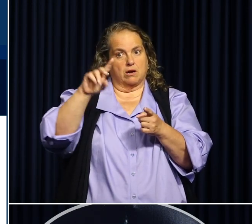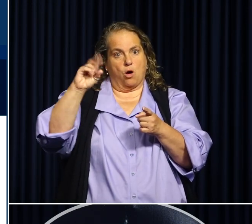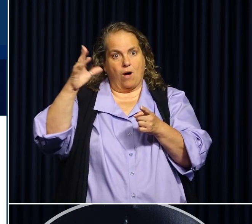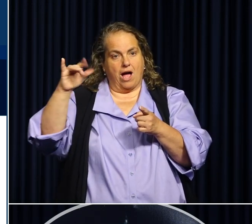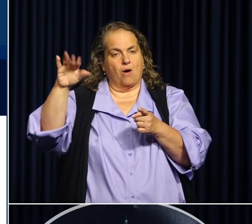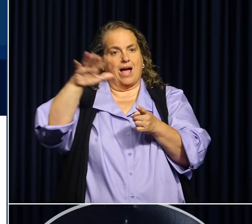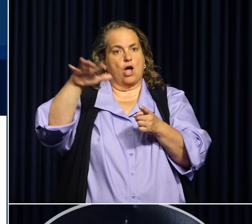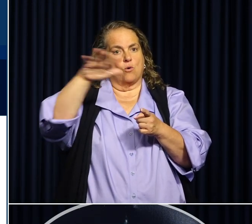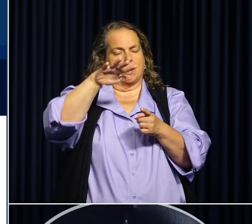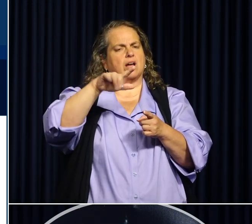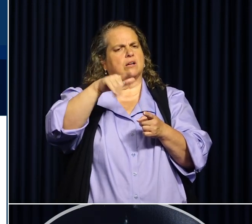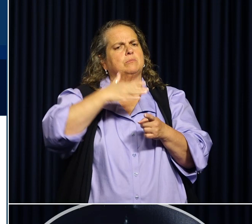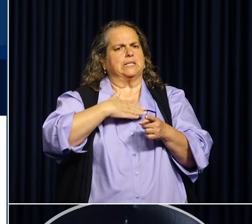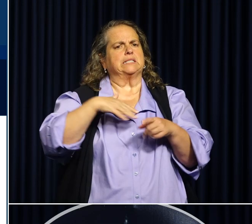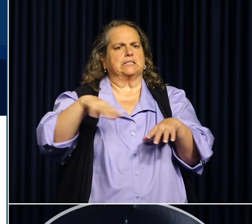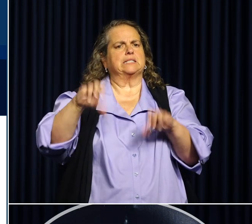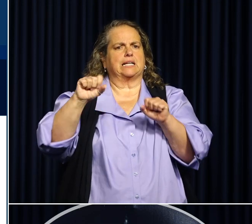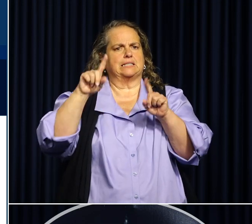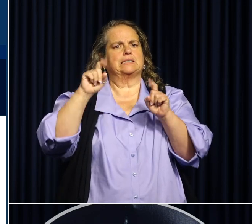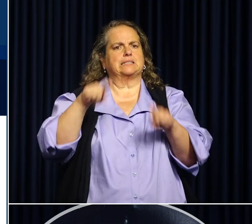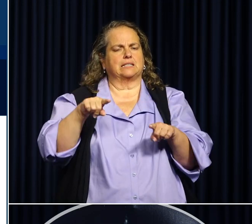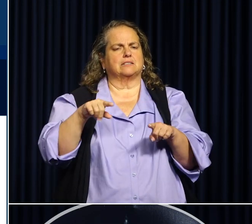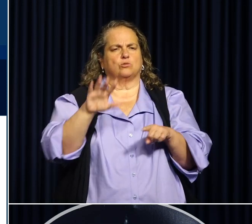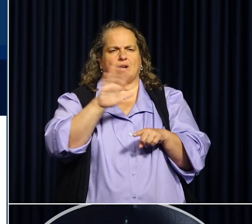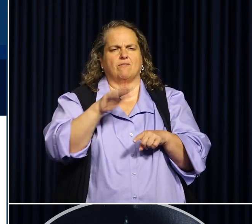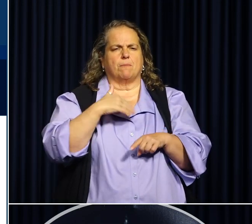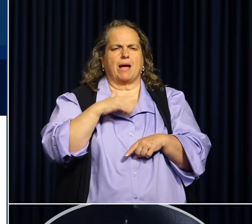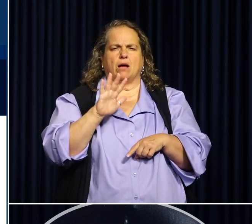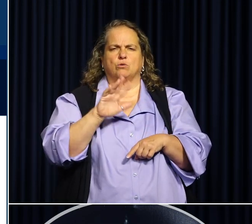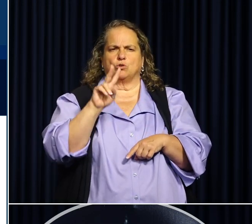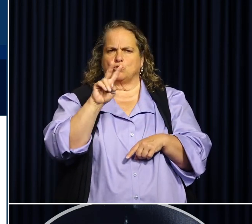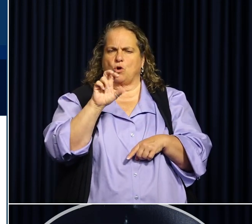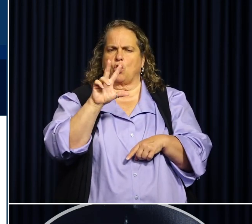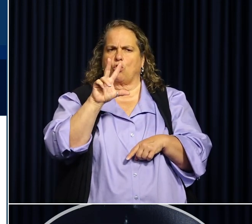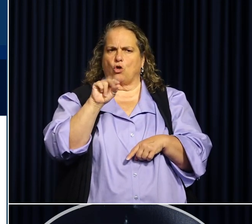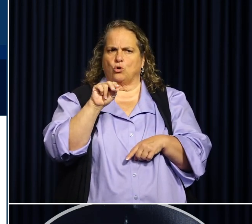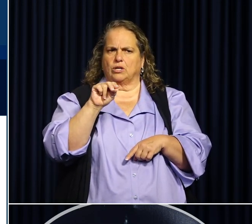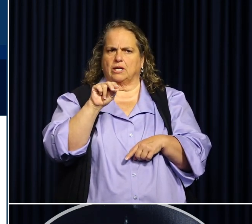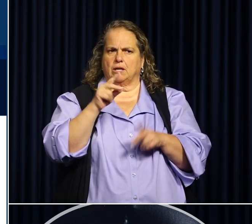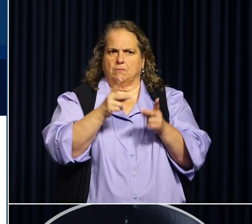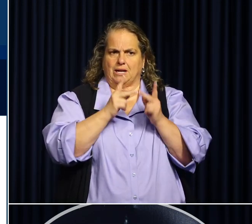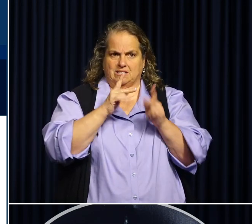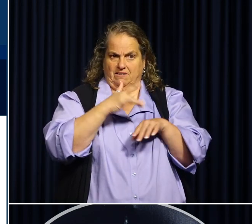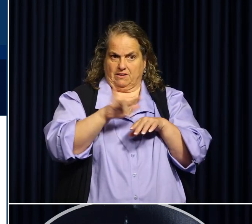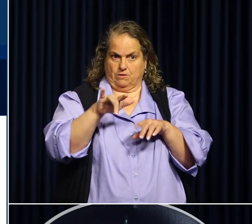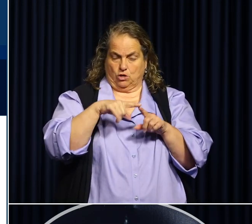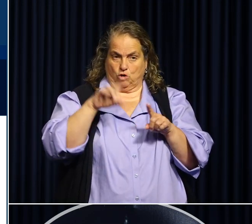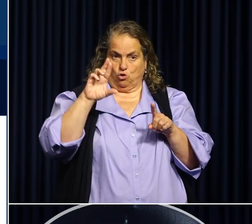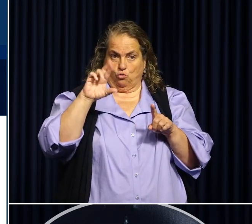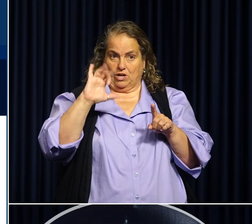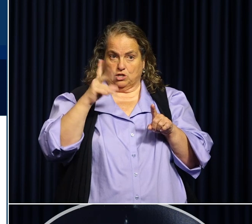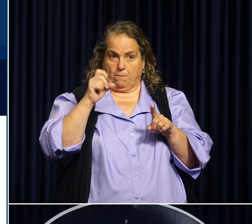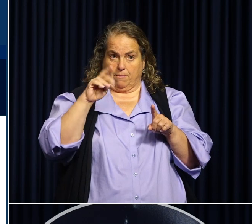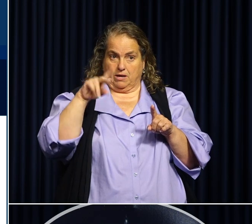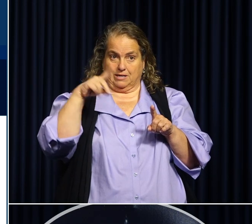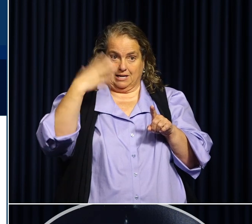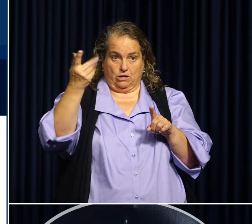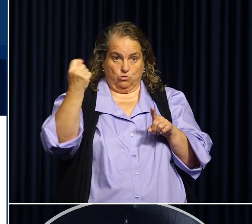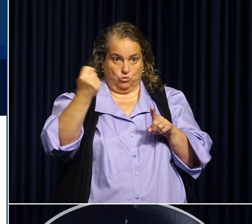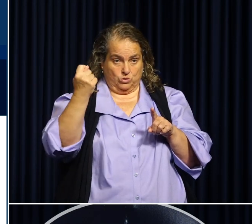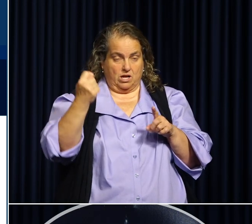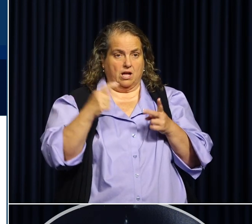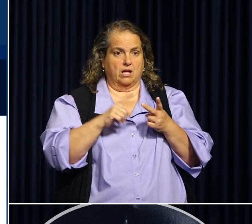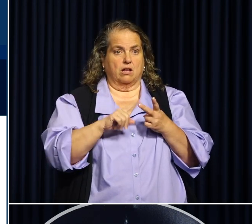your communities. We have about 230 spots in Richmond for next Tuesday. We have 400